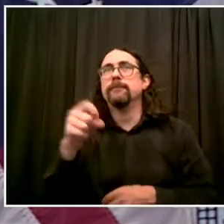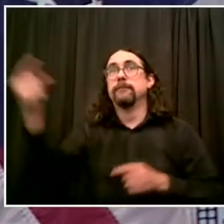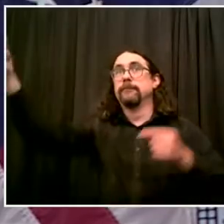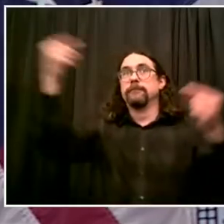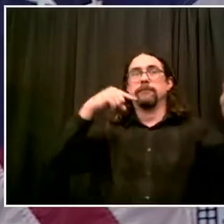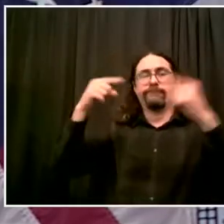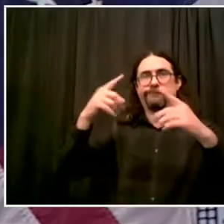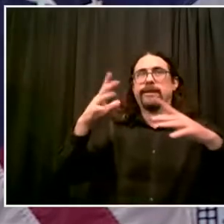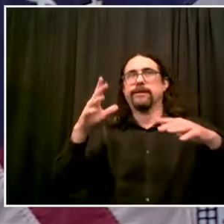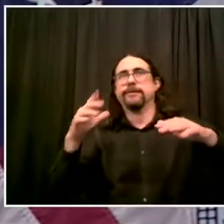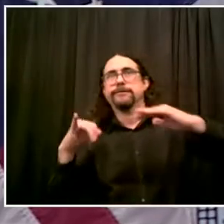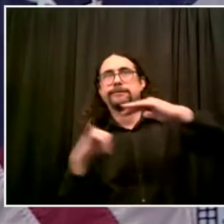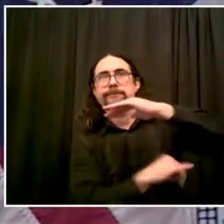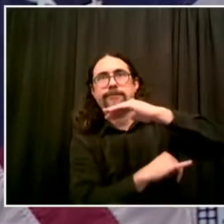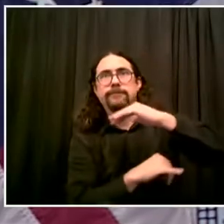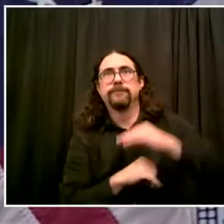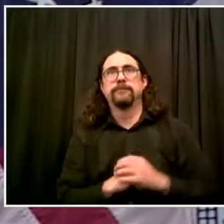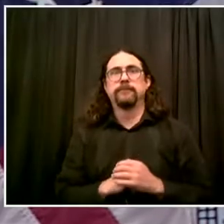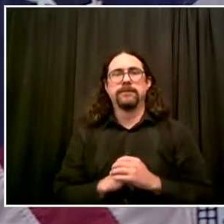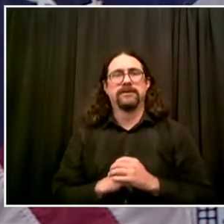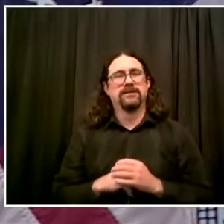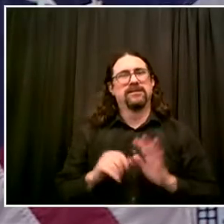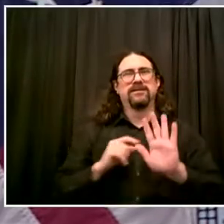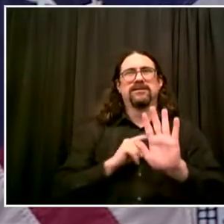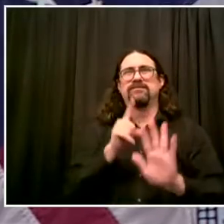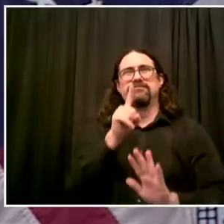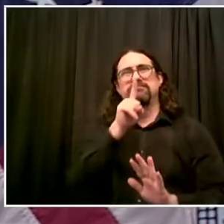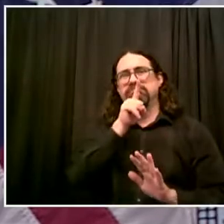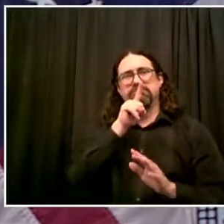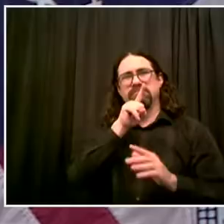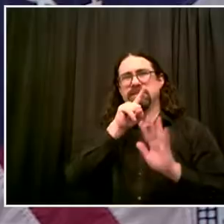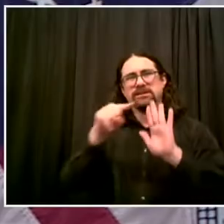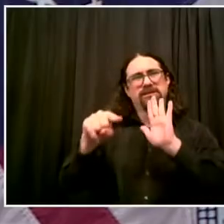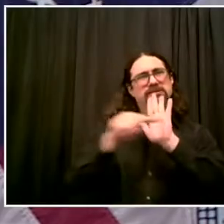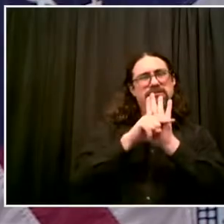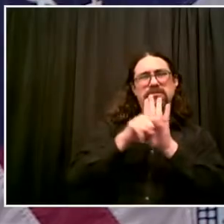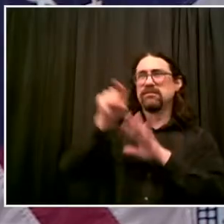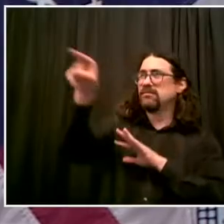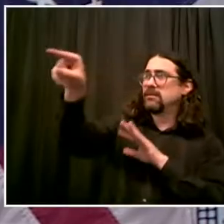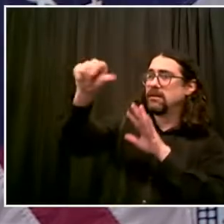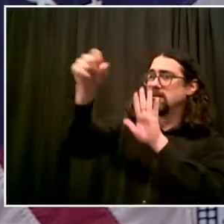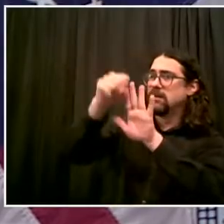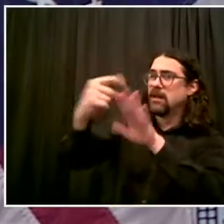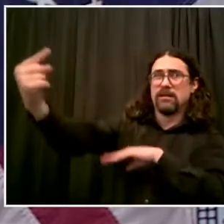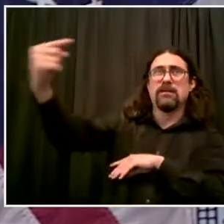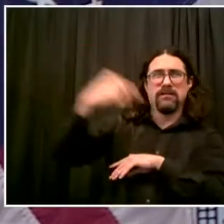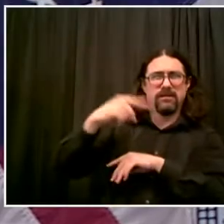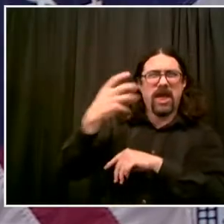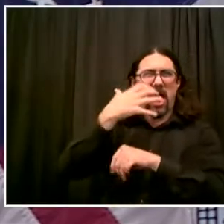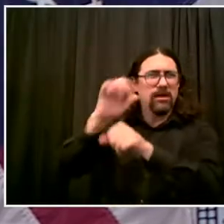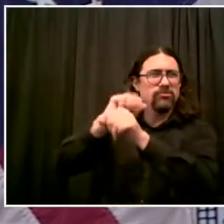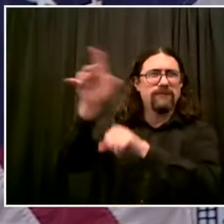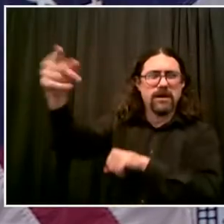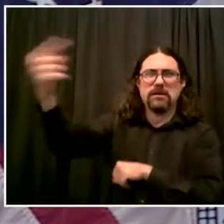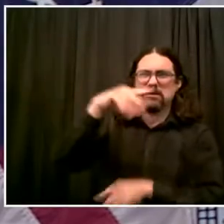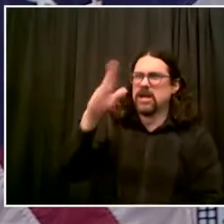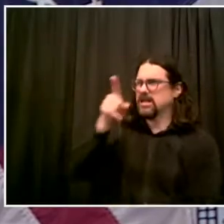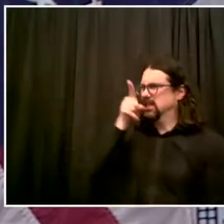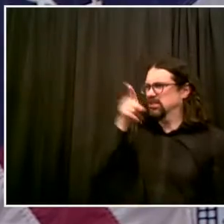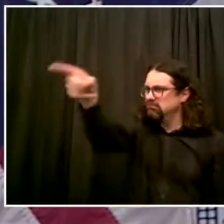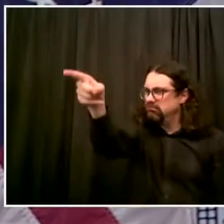problem. They didn't come up with, they didn't create the coronavirus, right? So some people used to try and treat New Yorkers